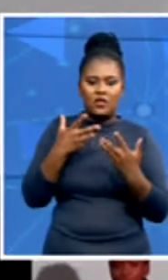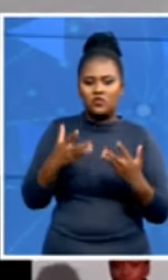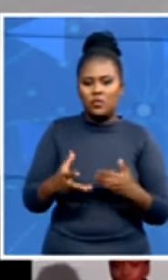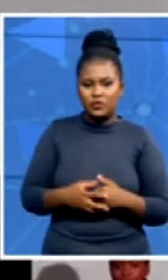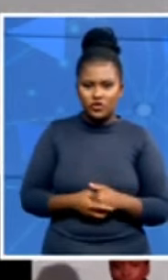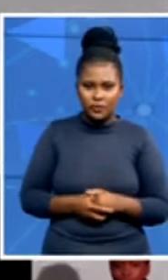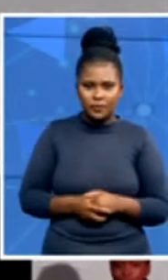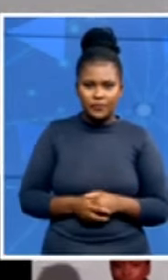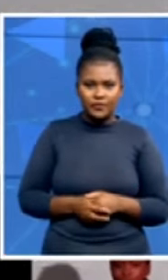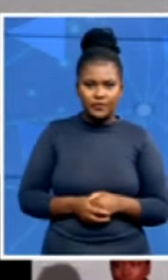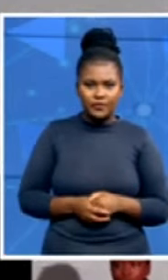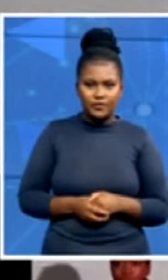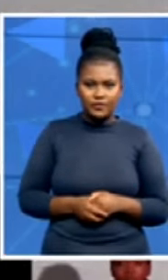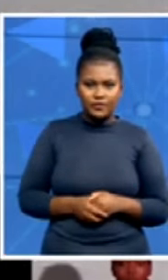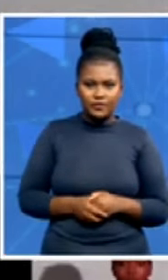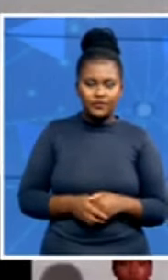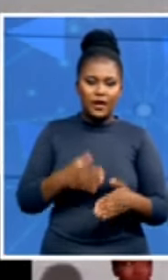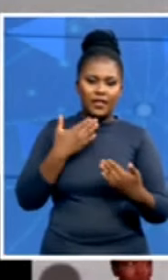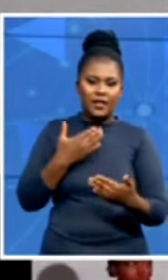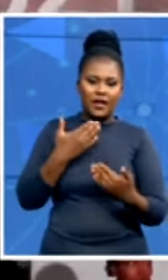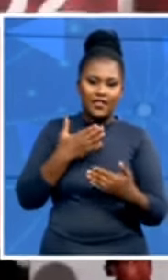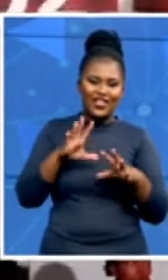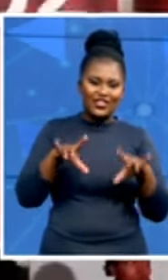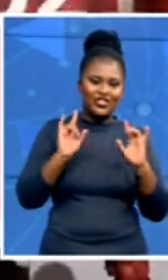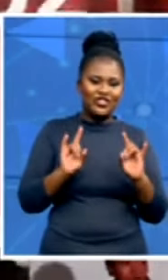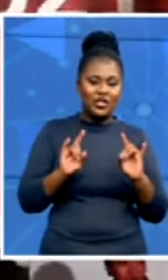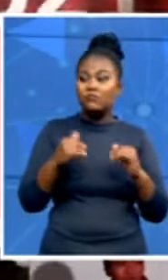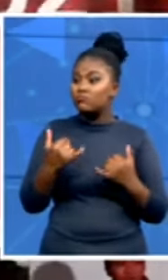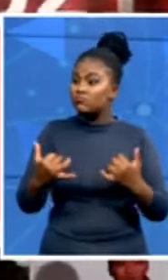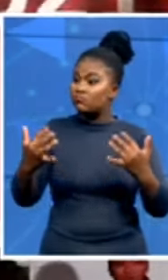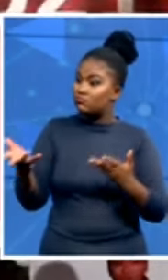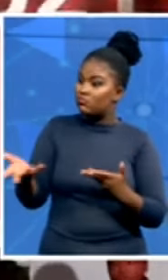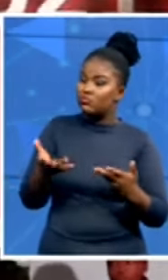Thank you, Chair and panel. Thank you. Thank you, Minister. Thank you, Advocate Lutz.